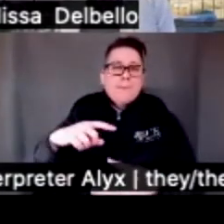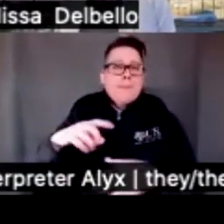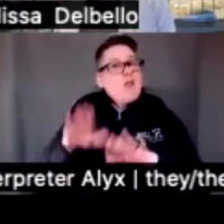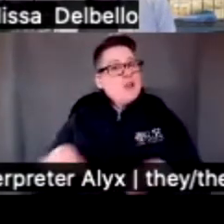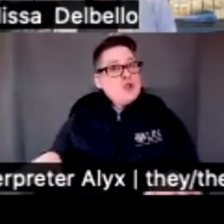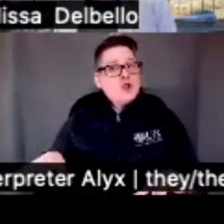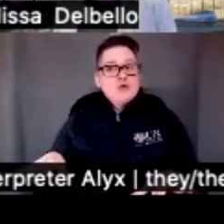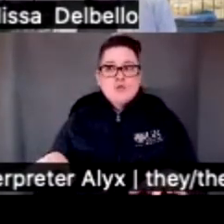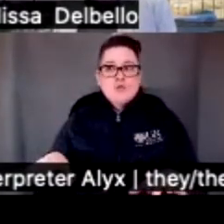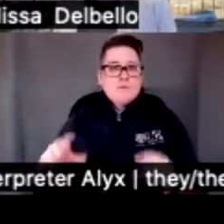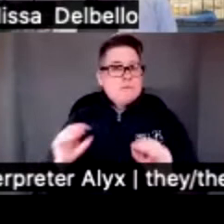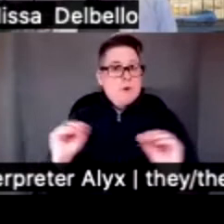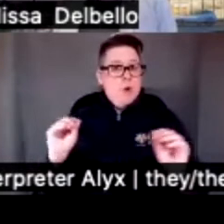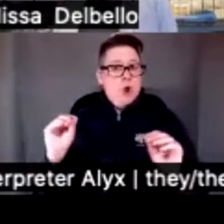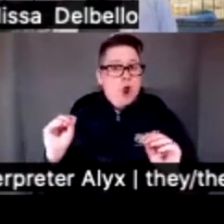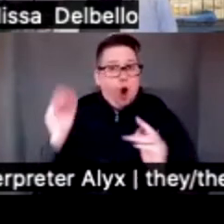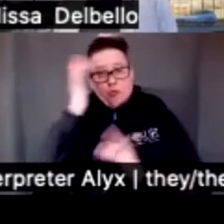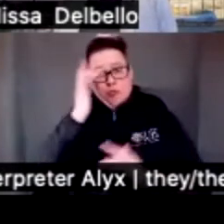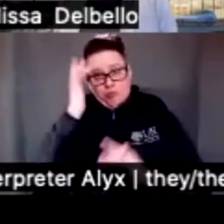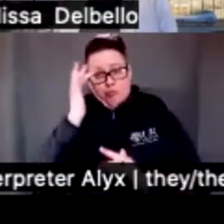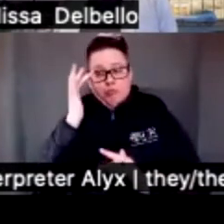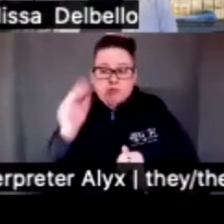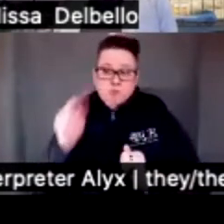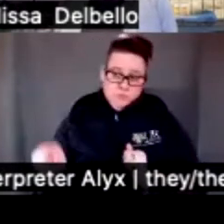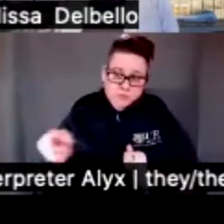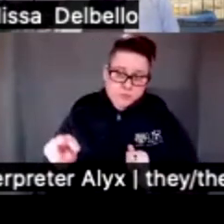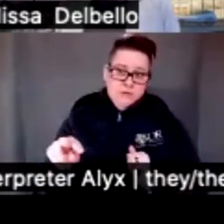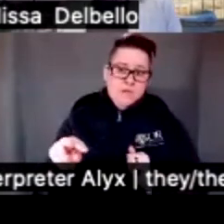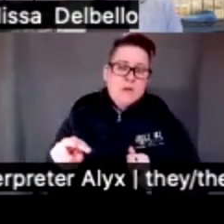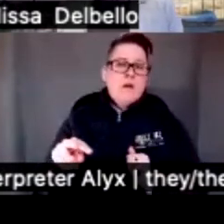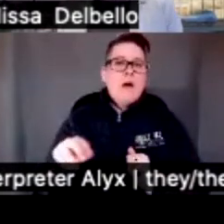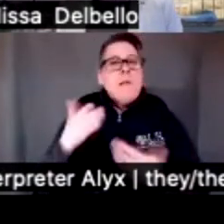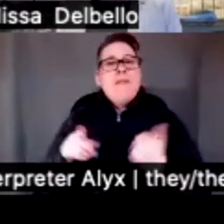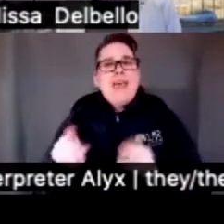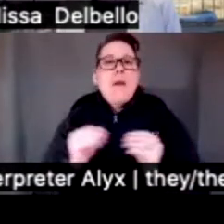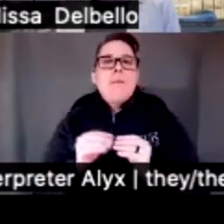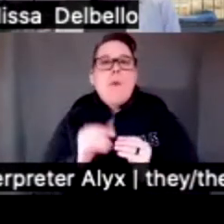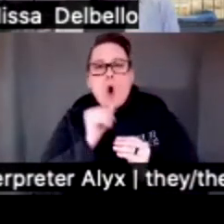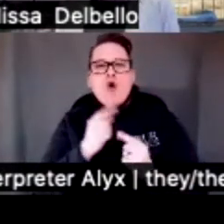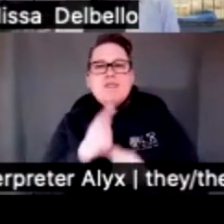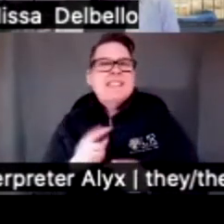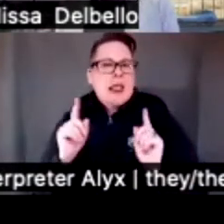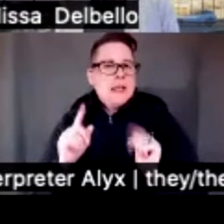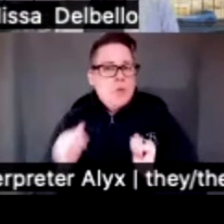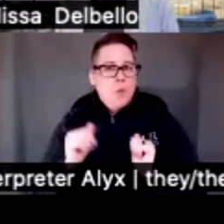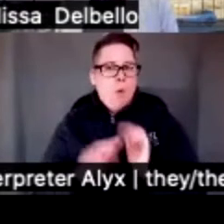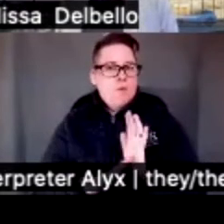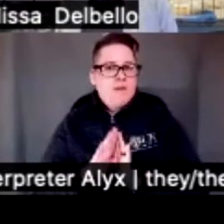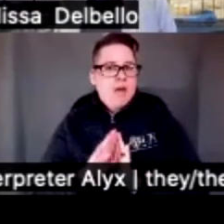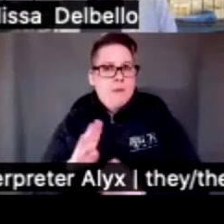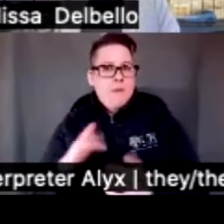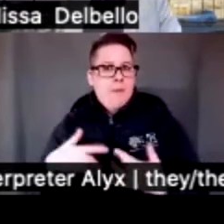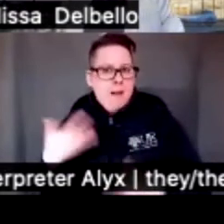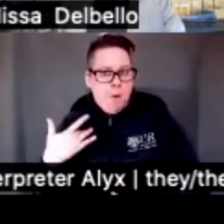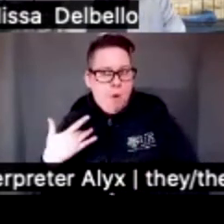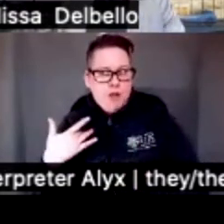no psychopathology, you're likely looking at a group that's more resilient to developing bipolar disorder, which is